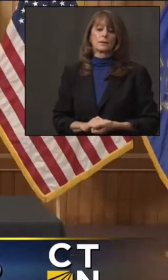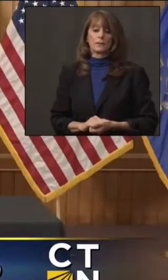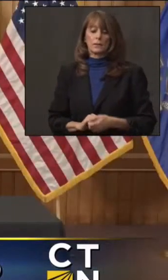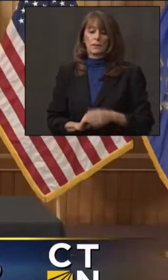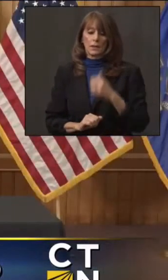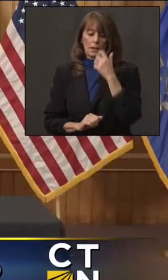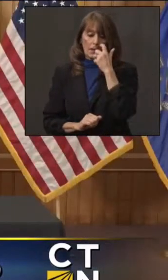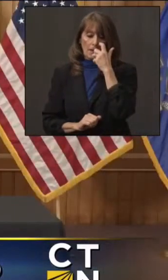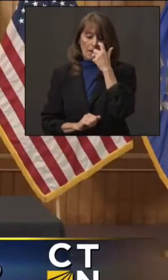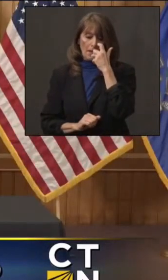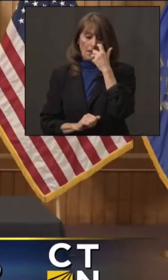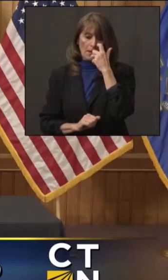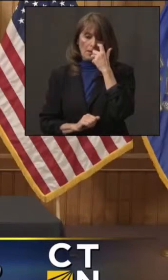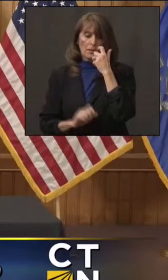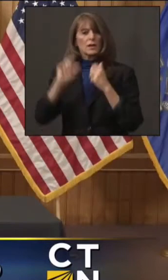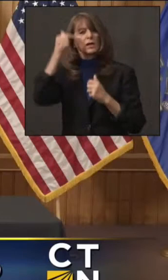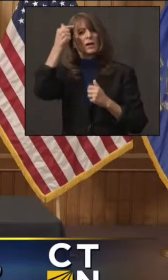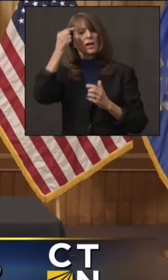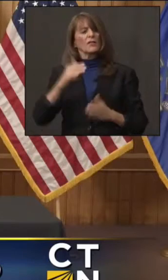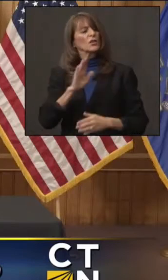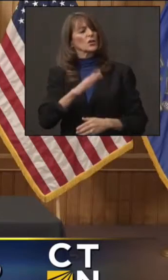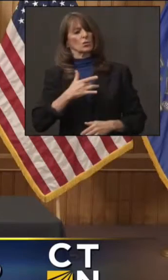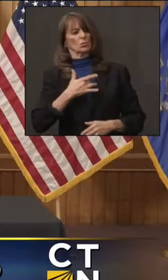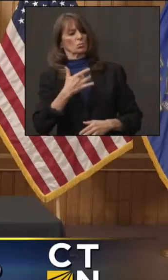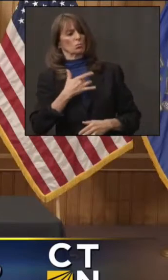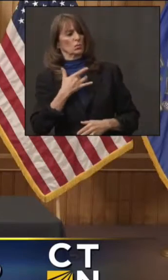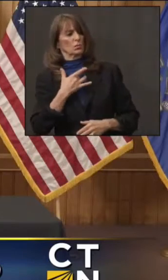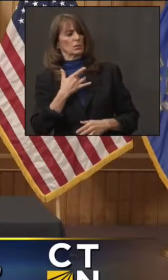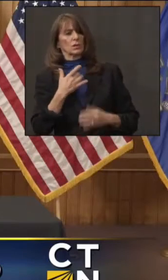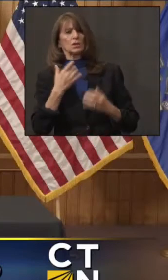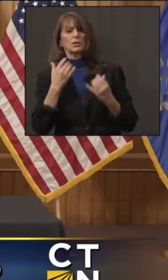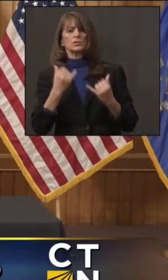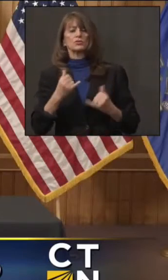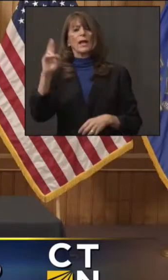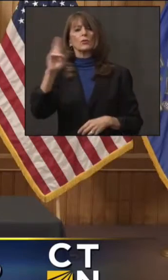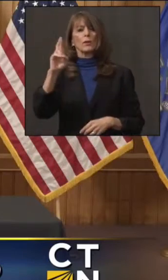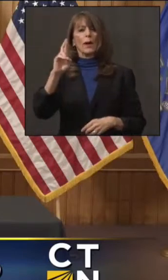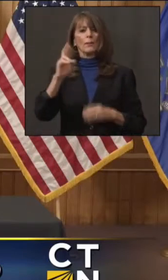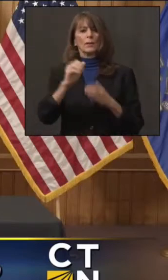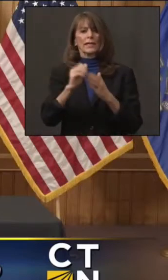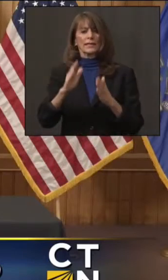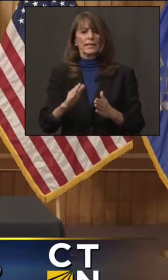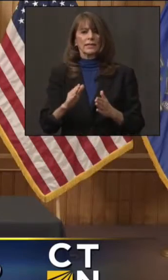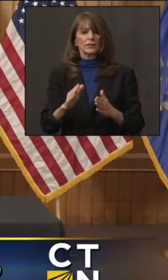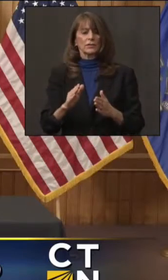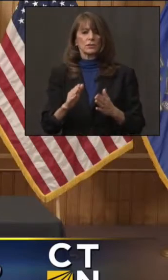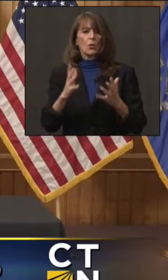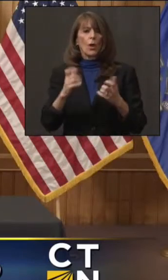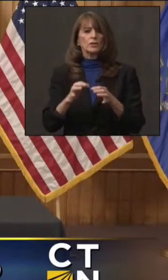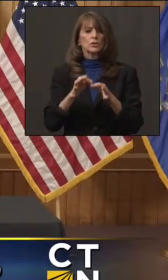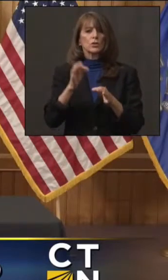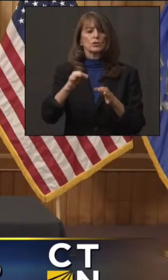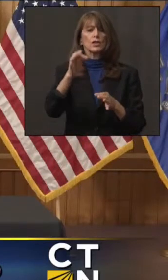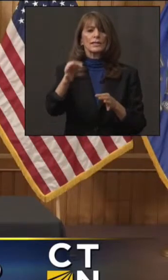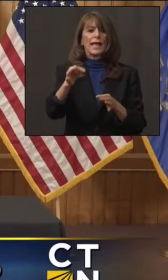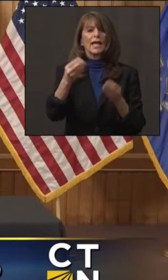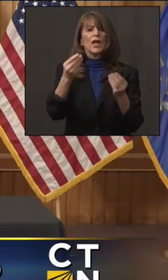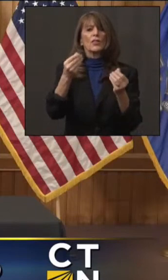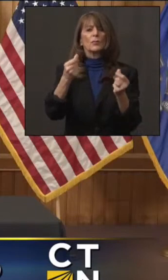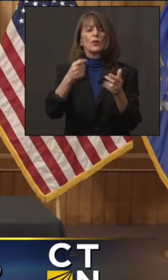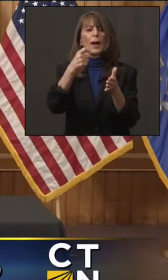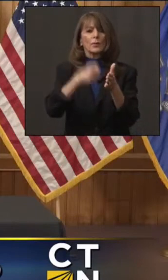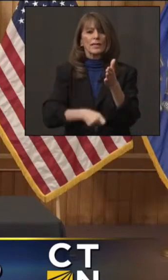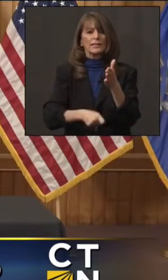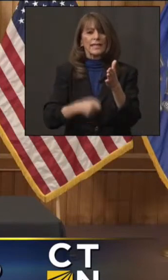Thanks. And then, Governor, I wanted to get your reaction. Today, the incoming Republican leadership asked for you to delay the upcoming property tax requirements for